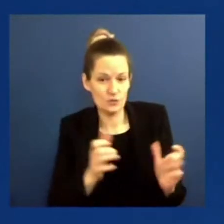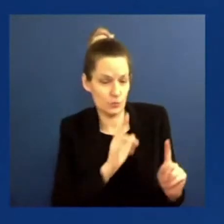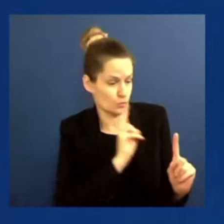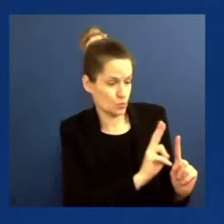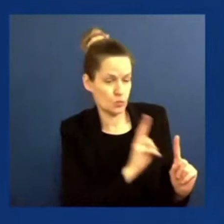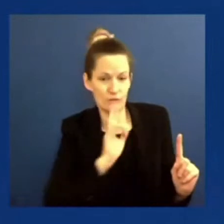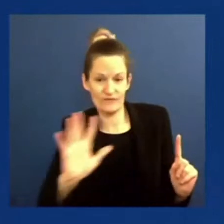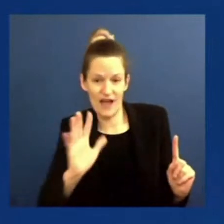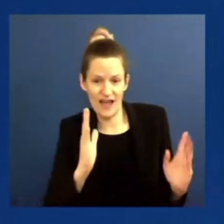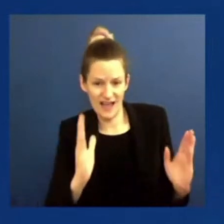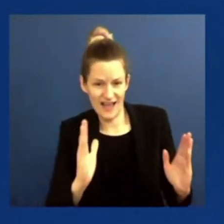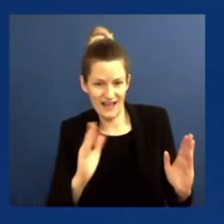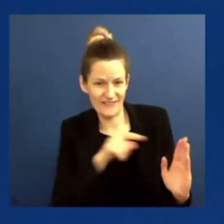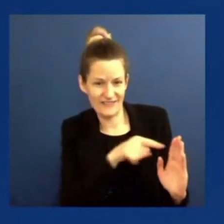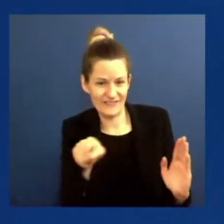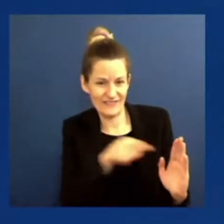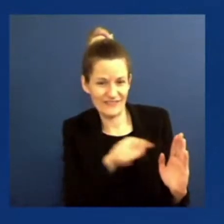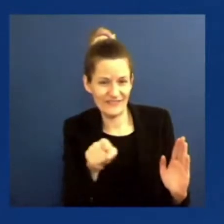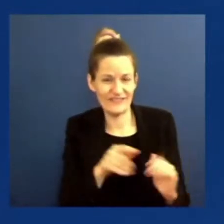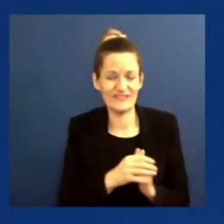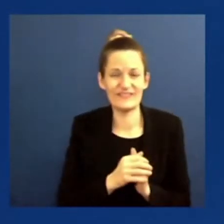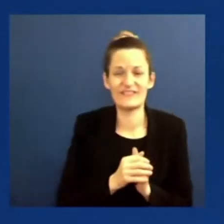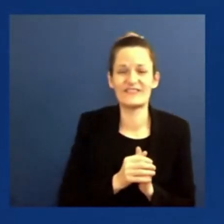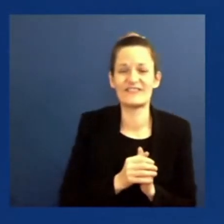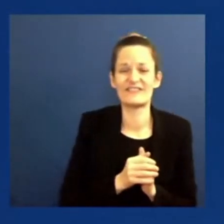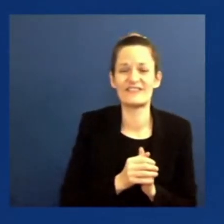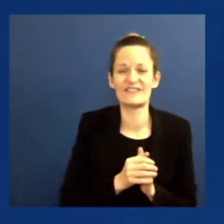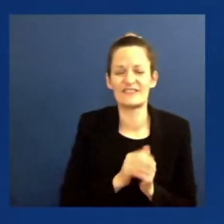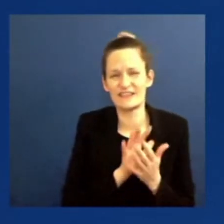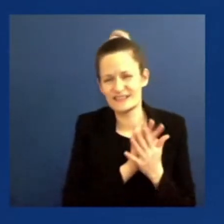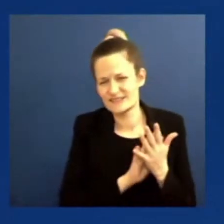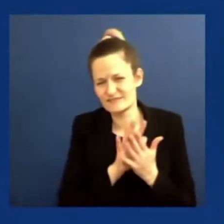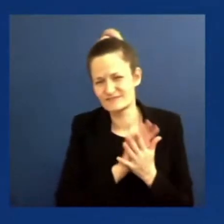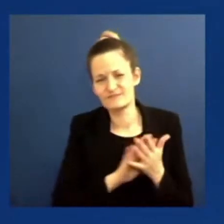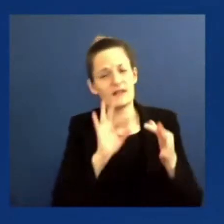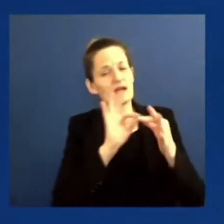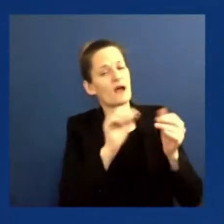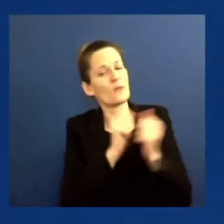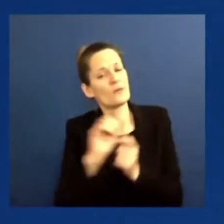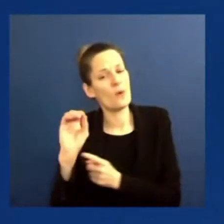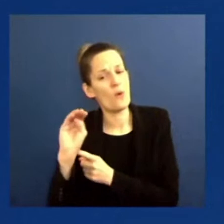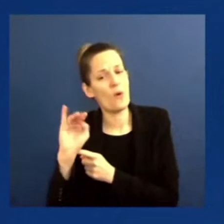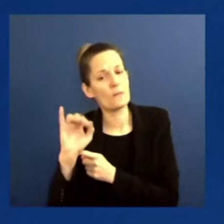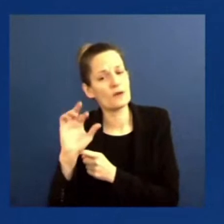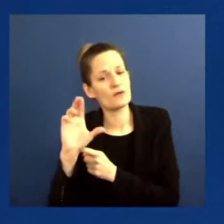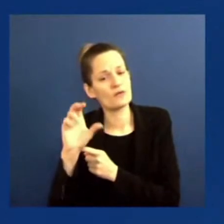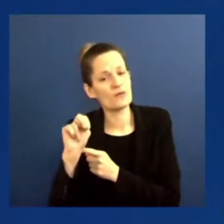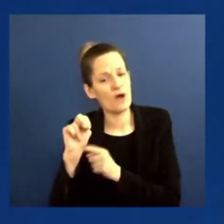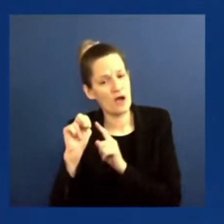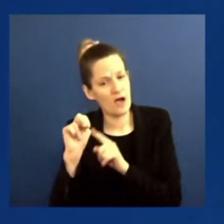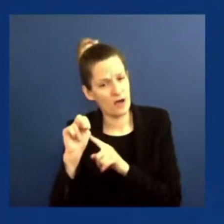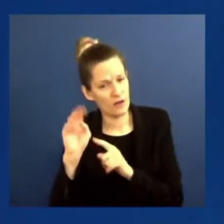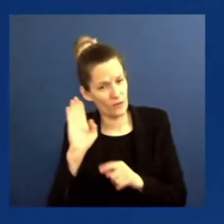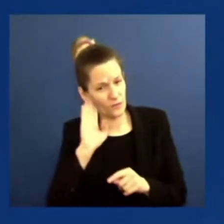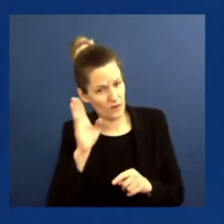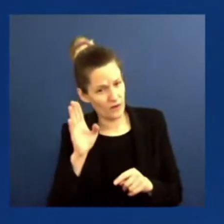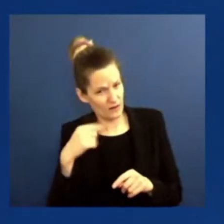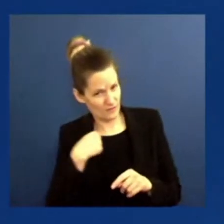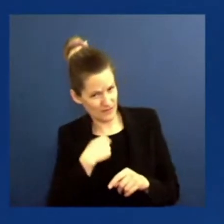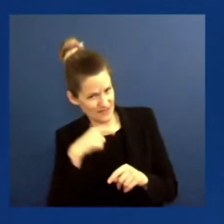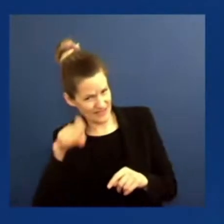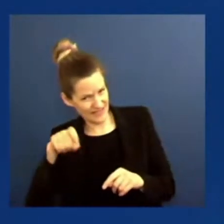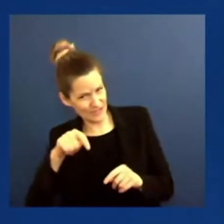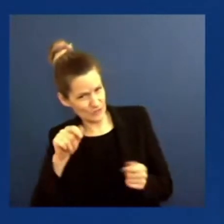into account regarding Omicron being the predominant variant now. Will they need to show neutralizing antibody data against Omicron